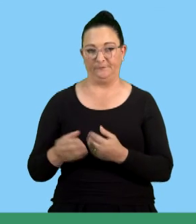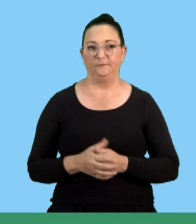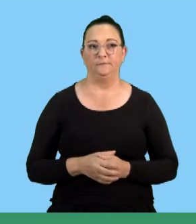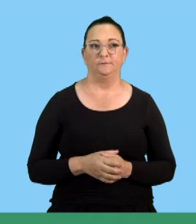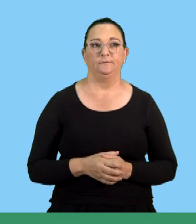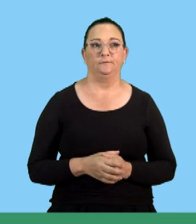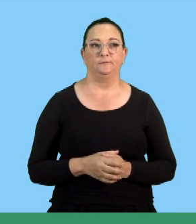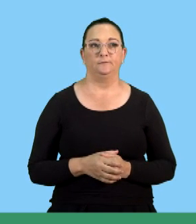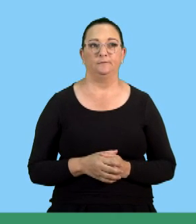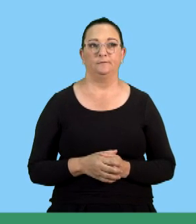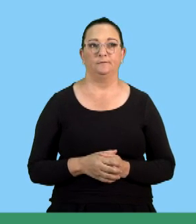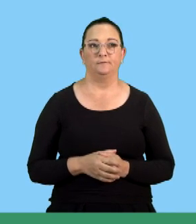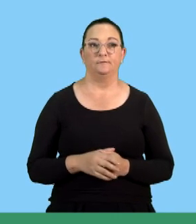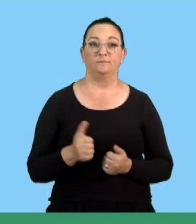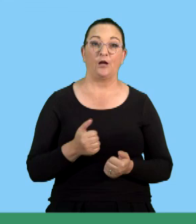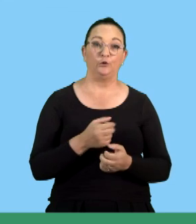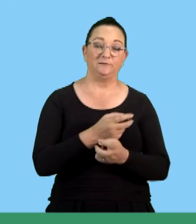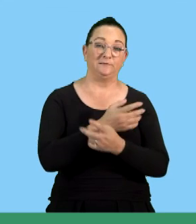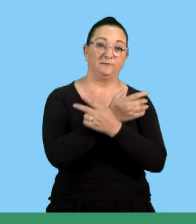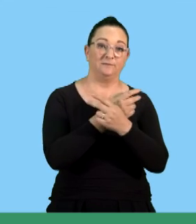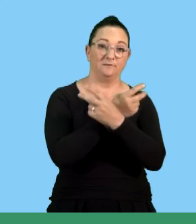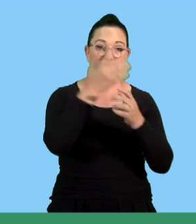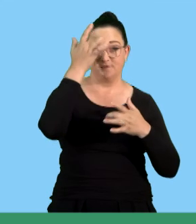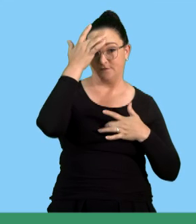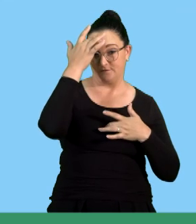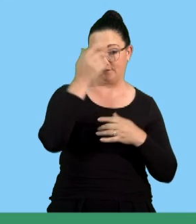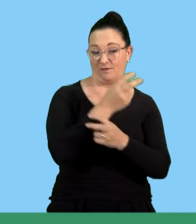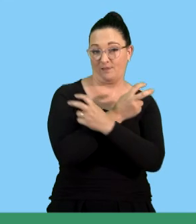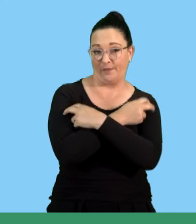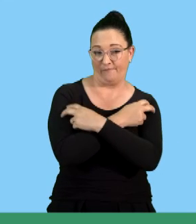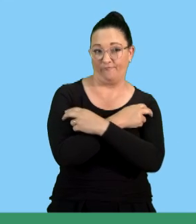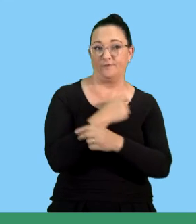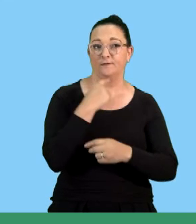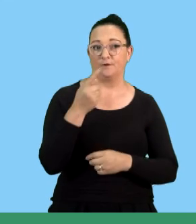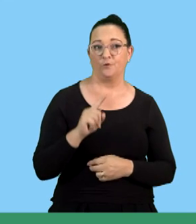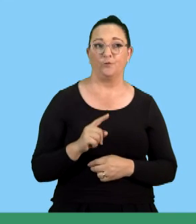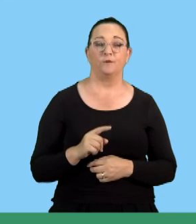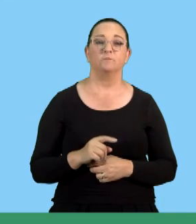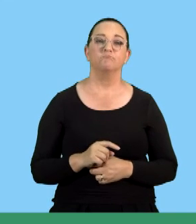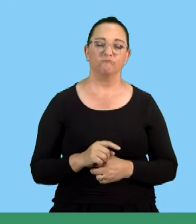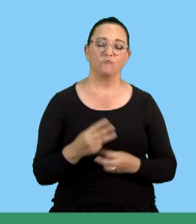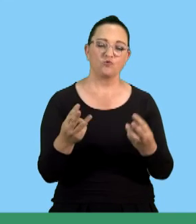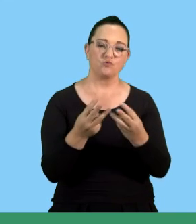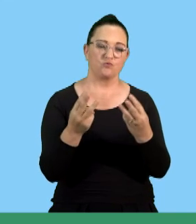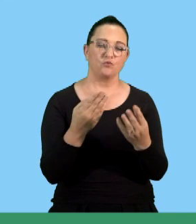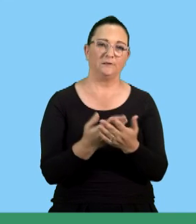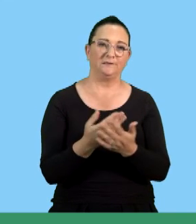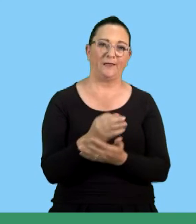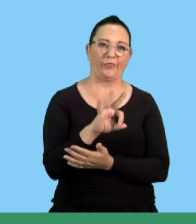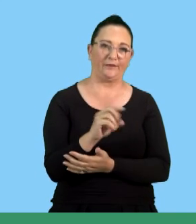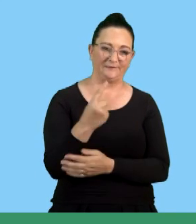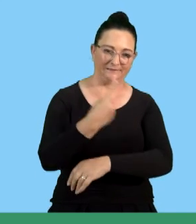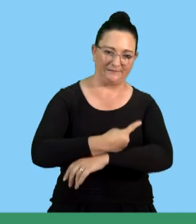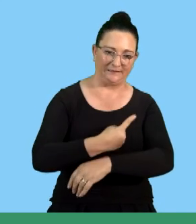second one, which is what? Which is the sick leave. Right. So with sick leave, what does it say? Employees are entitled to